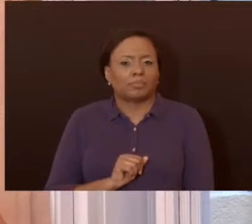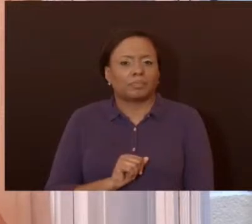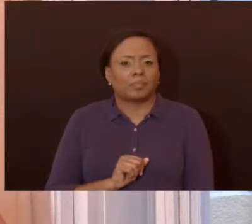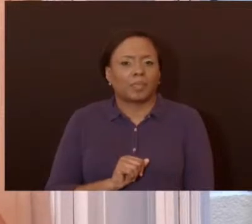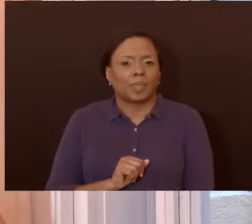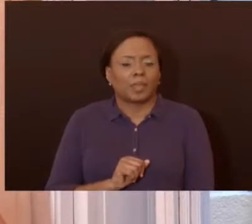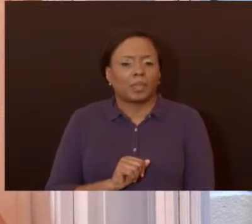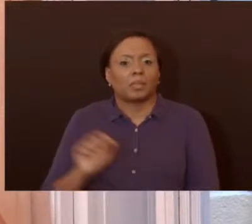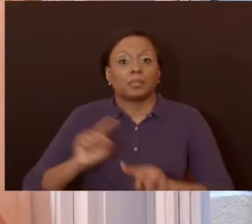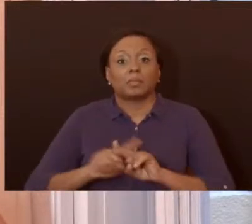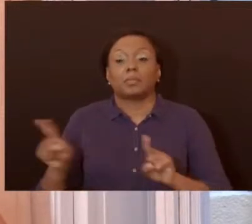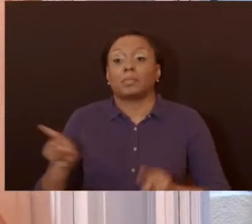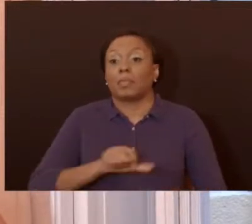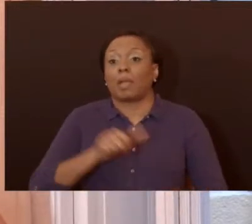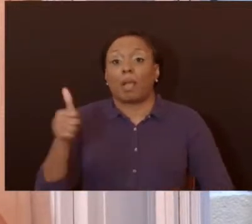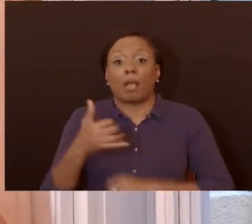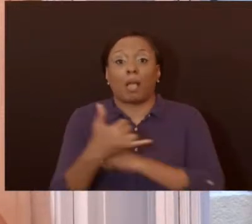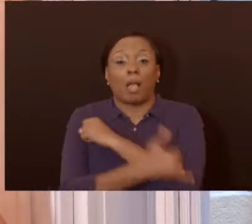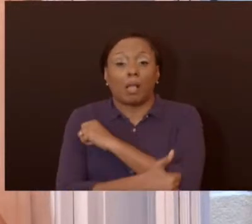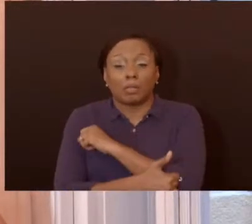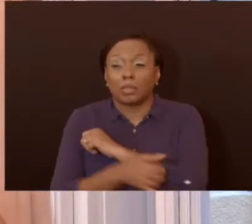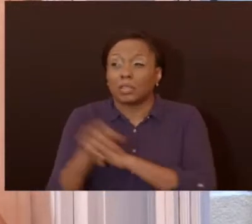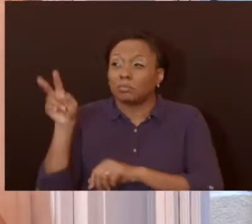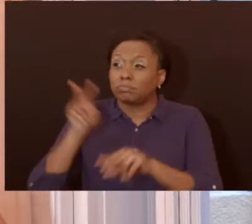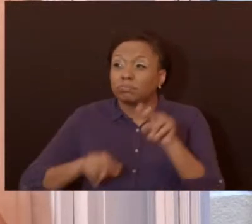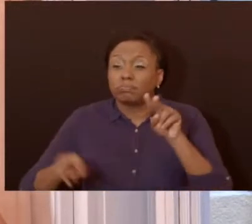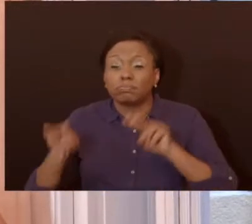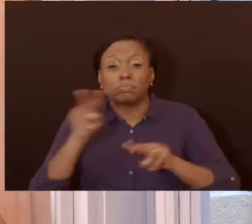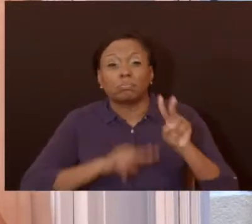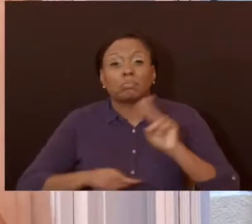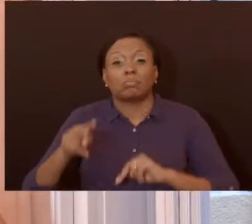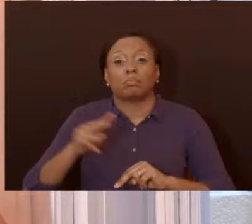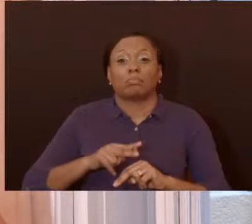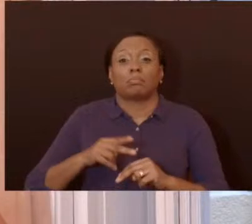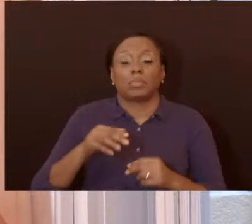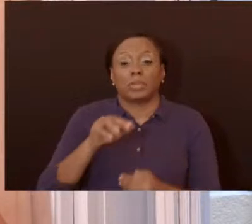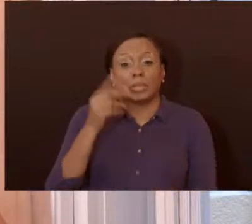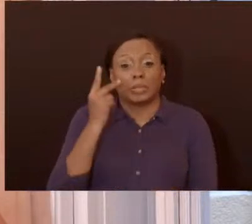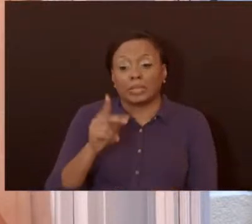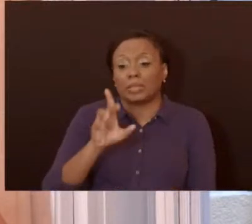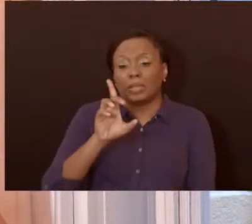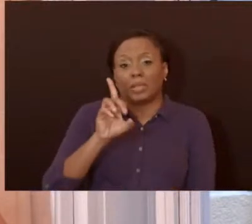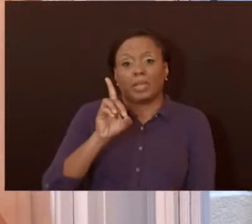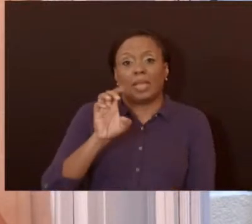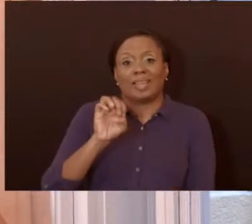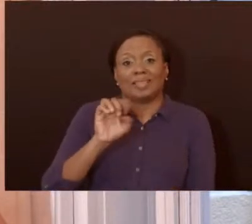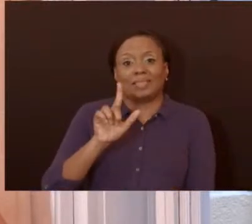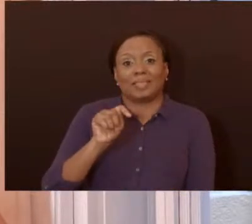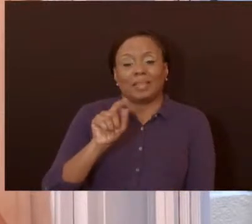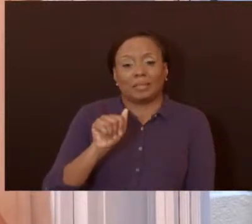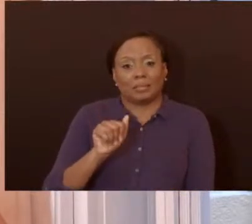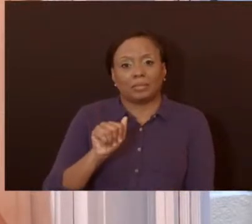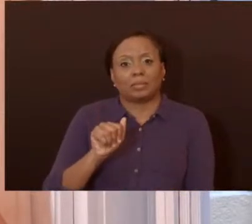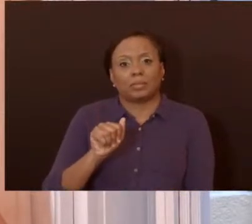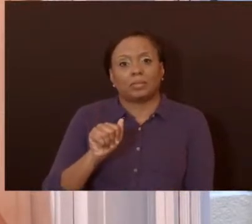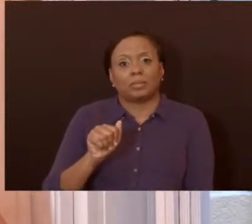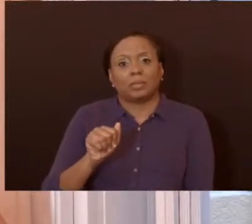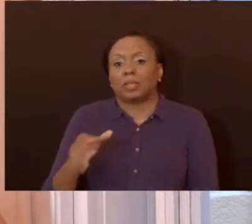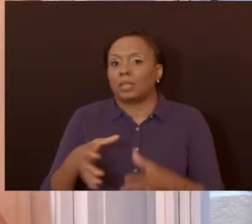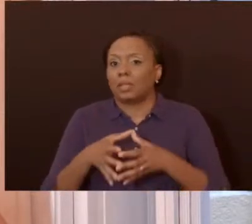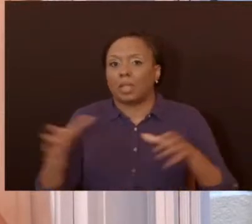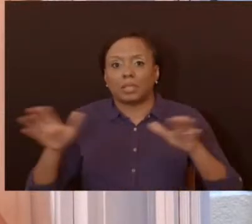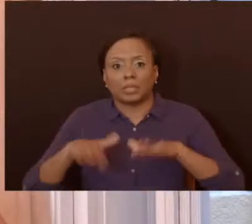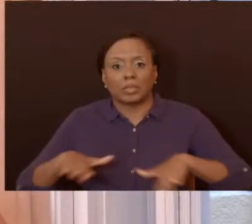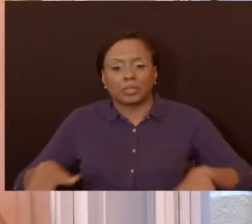in other jurisdictions where they've had Delta and where you see the significant amount of children, one, that are